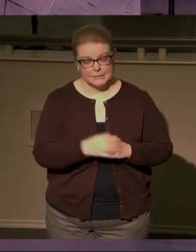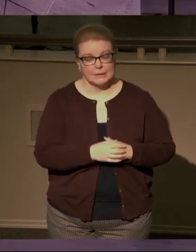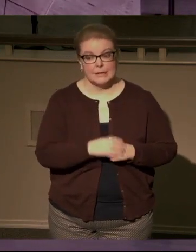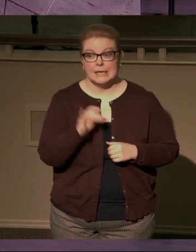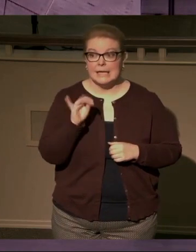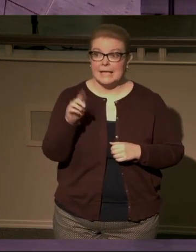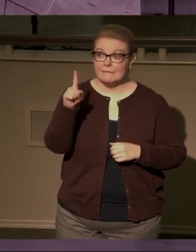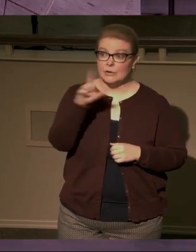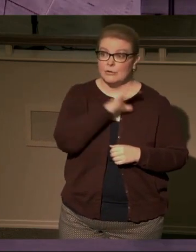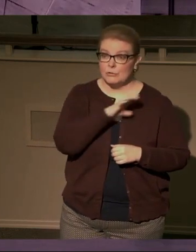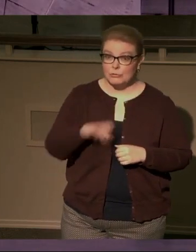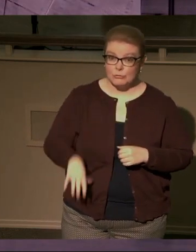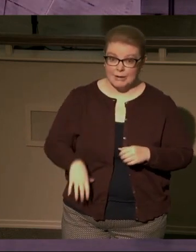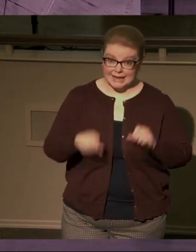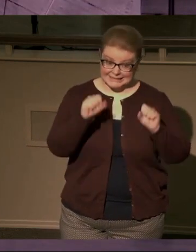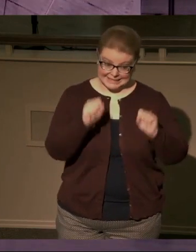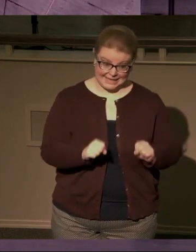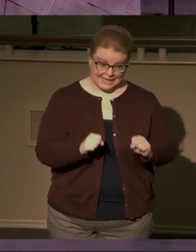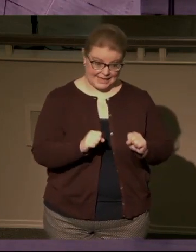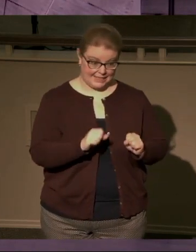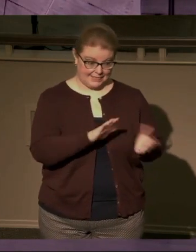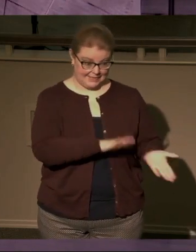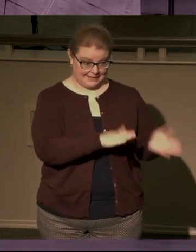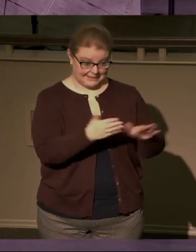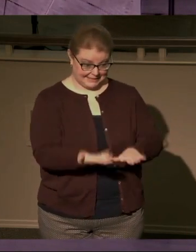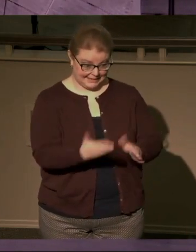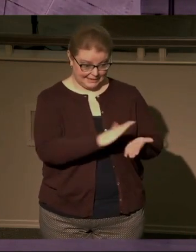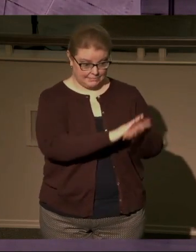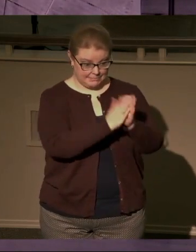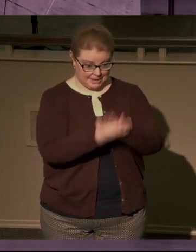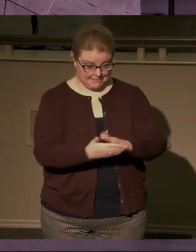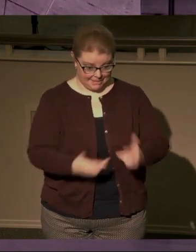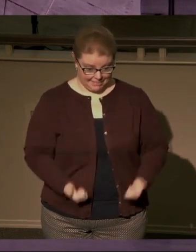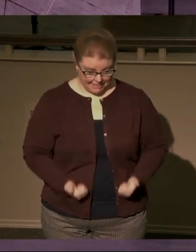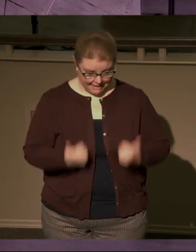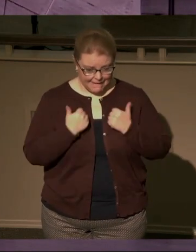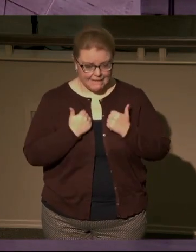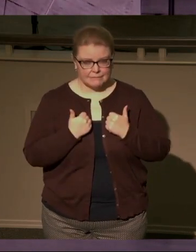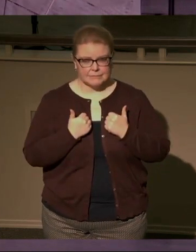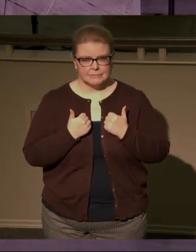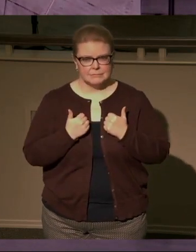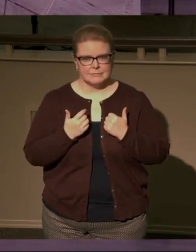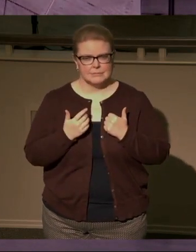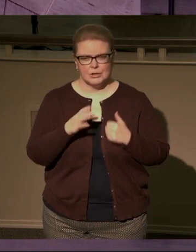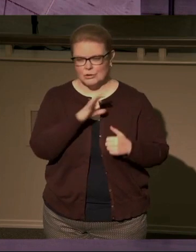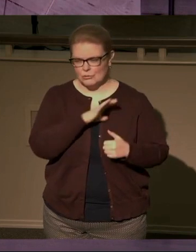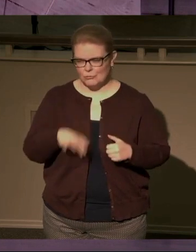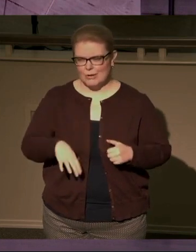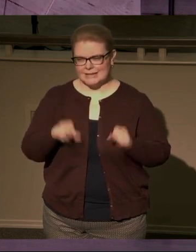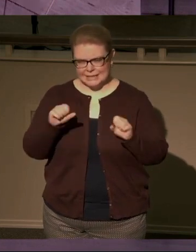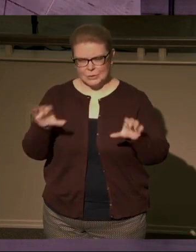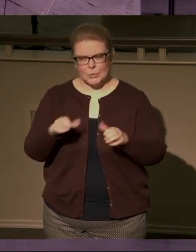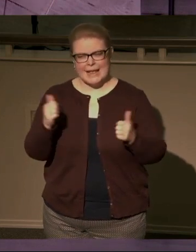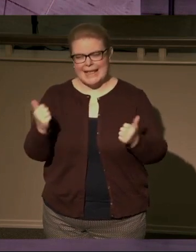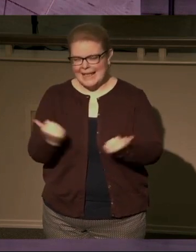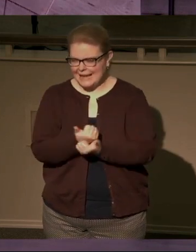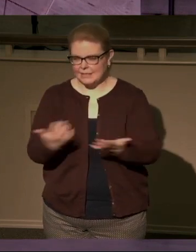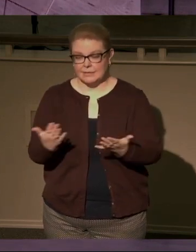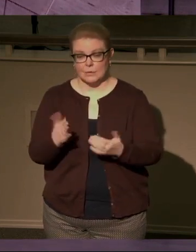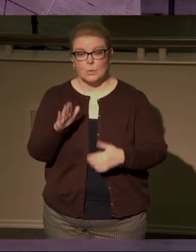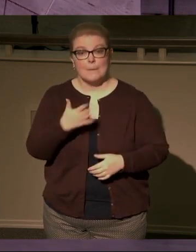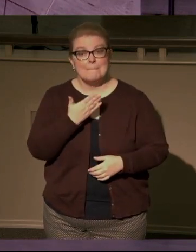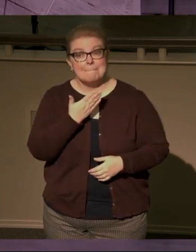Christ can make the dead alive, then Christ can do all things. Your best